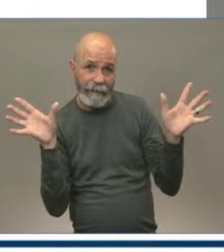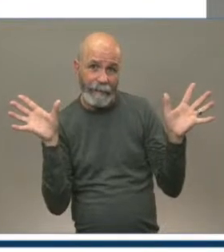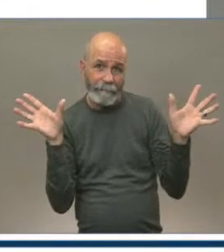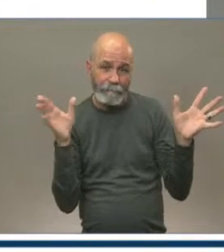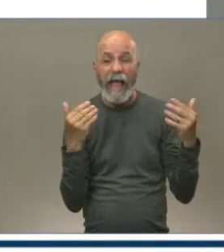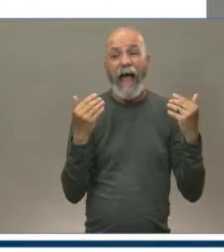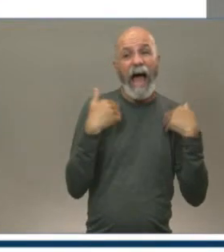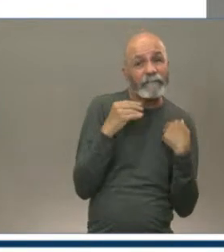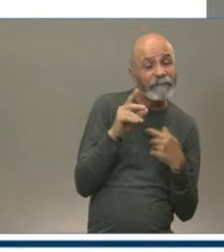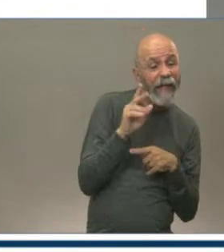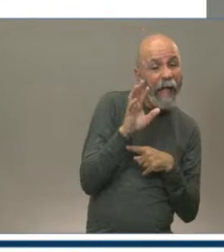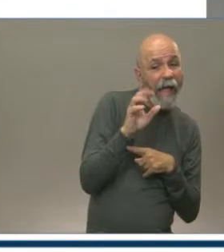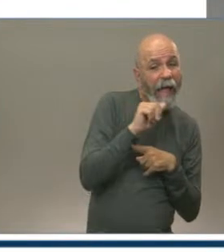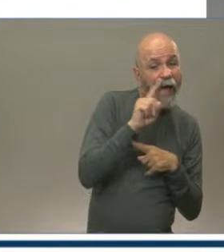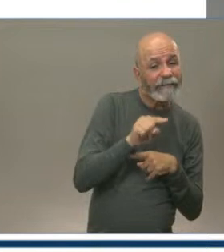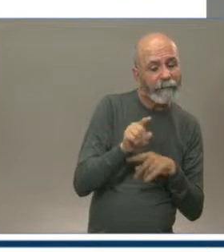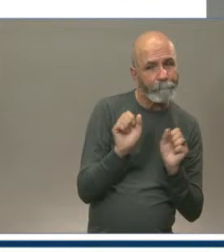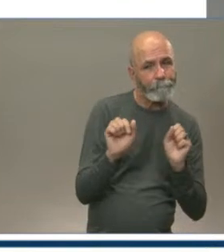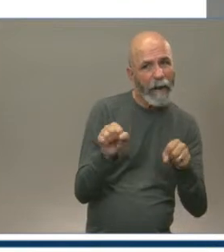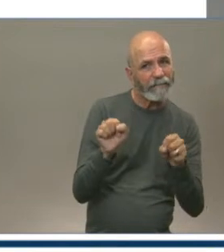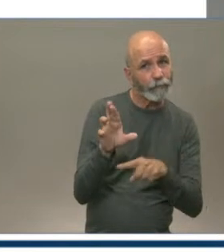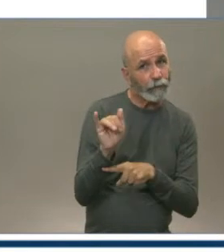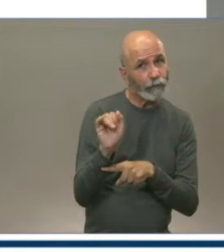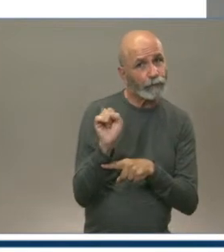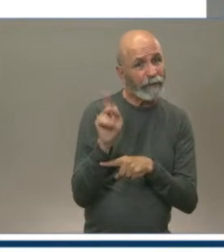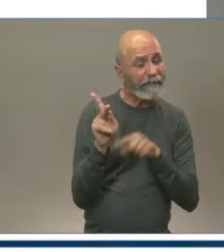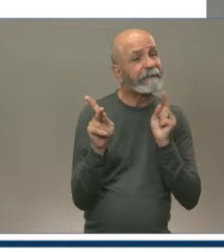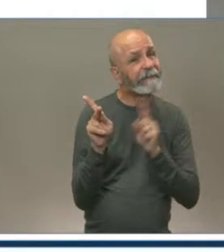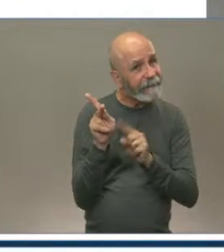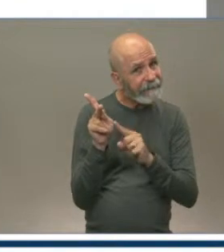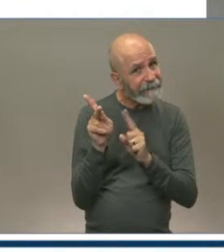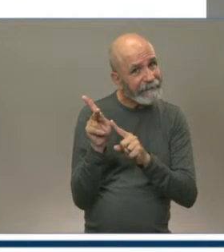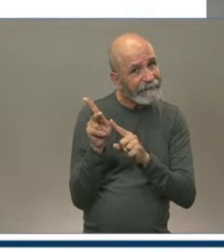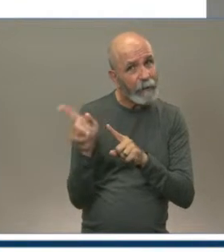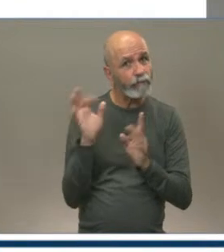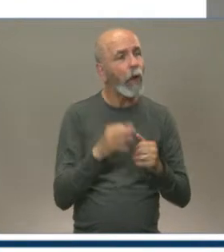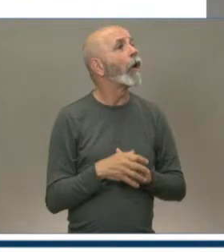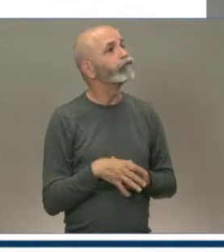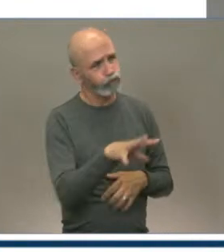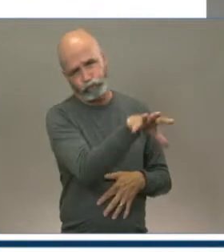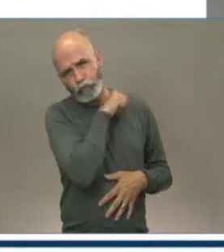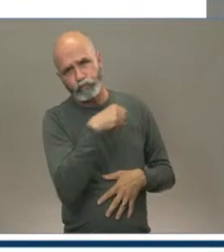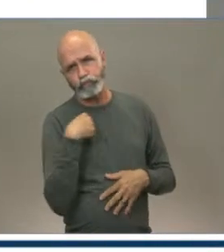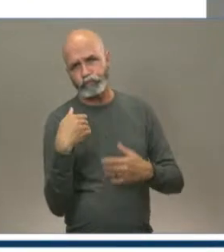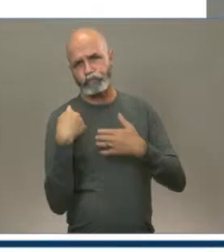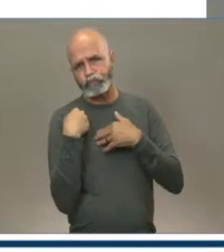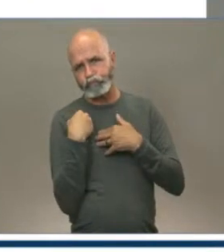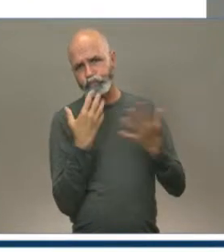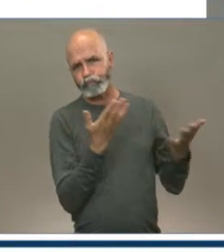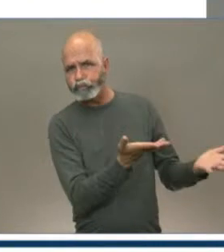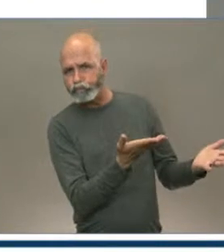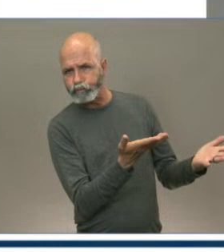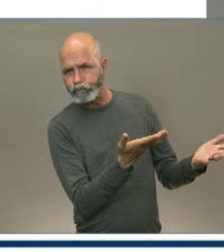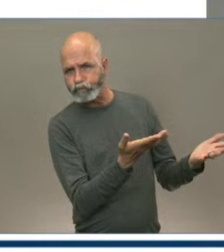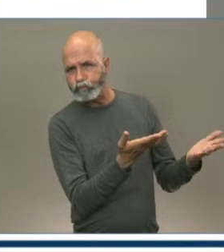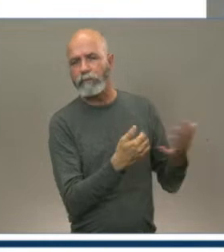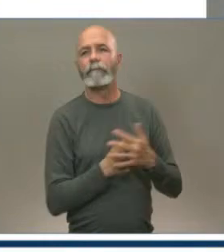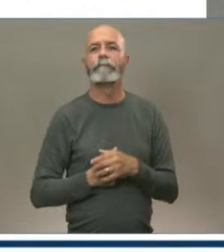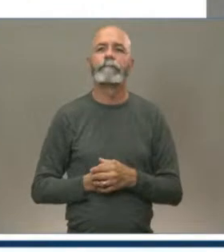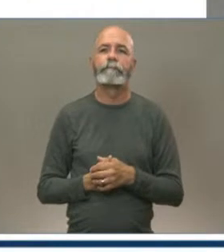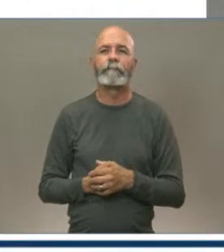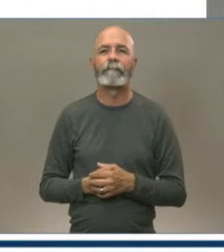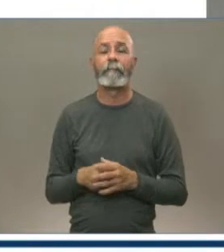sure Nova Scotians were given that information, allowed to make a choice. What we're at now at a position now, we're